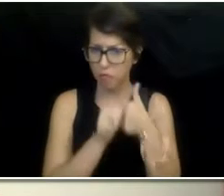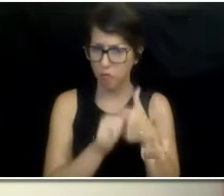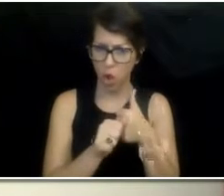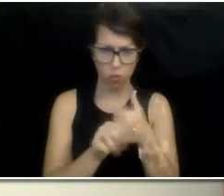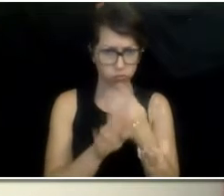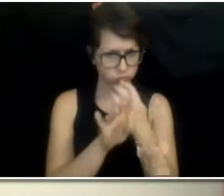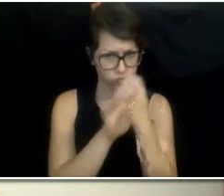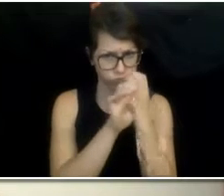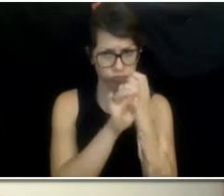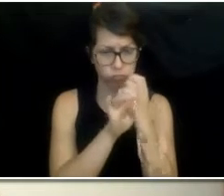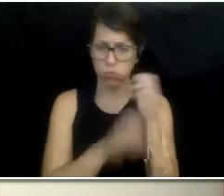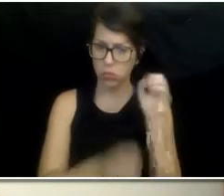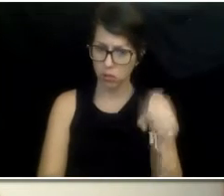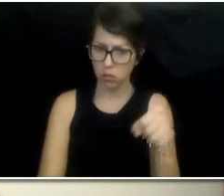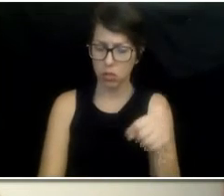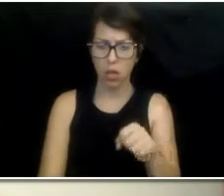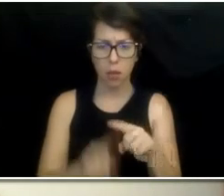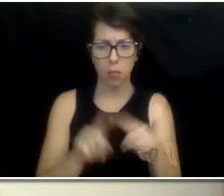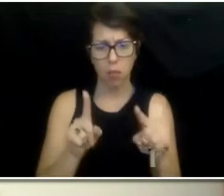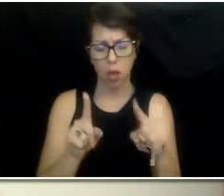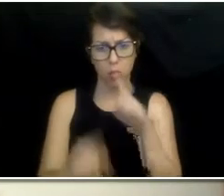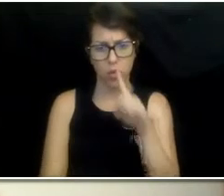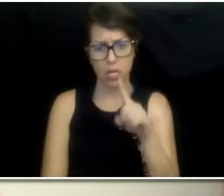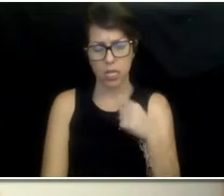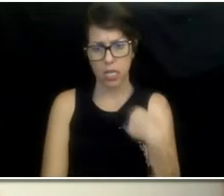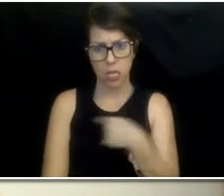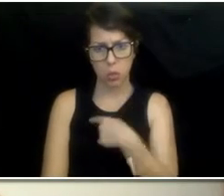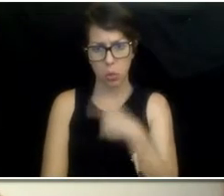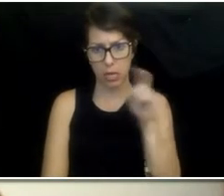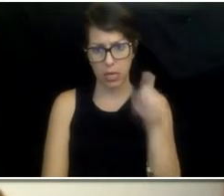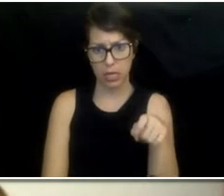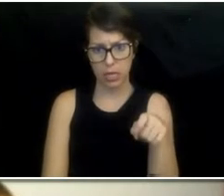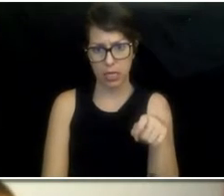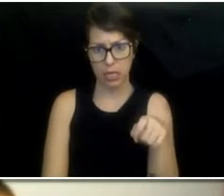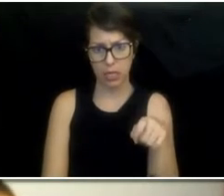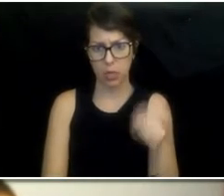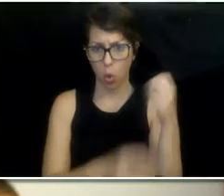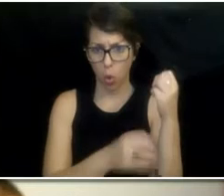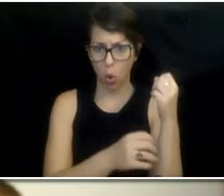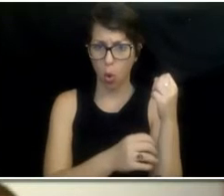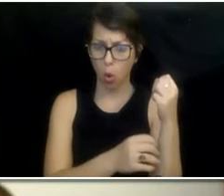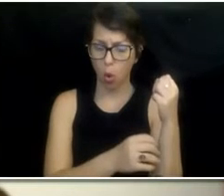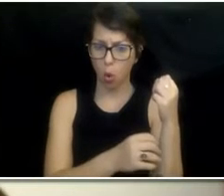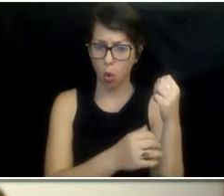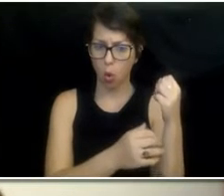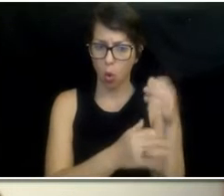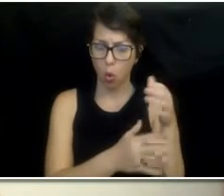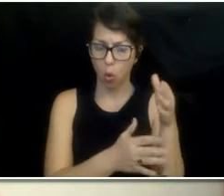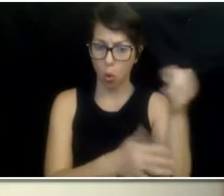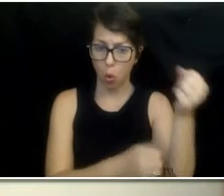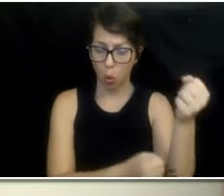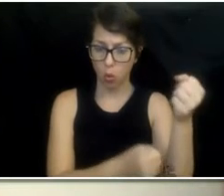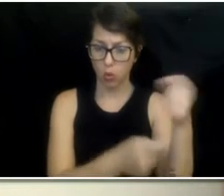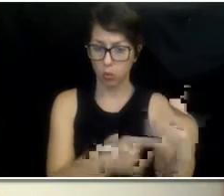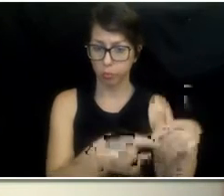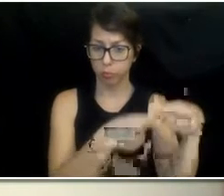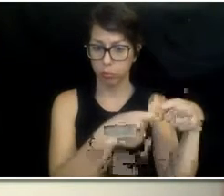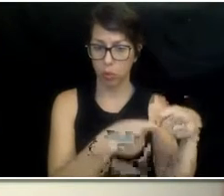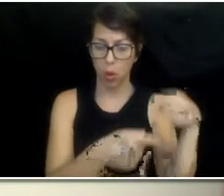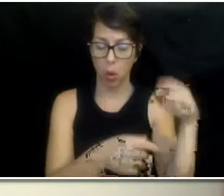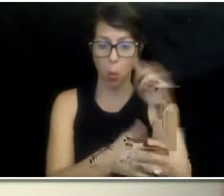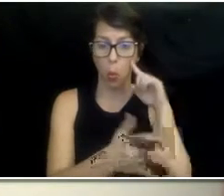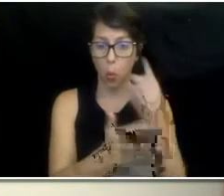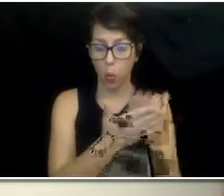detainment requests they're basically non-existent so and we're not even in your example you're not even talking about individuals